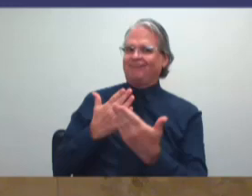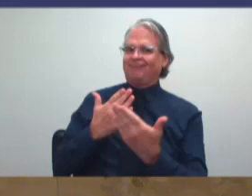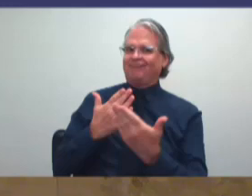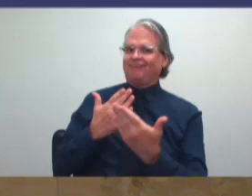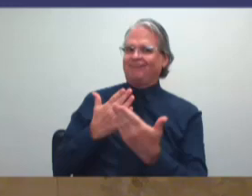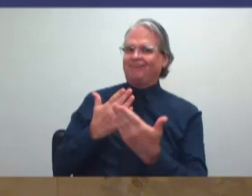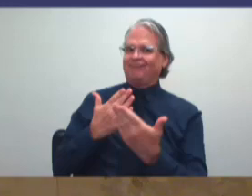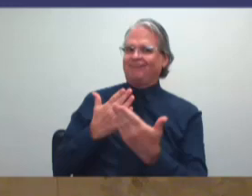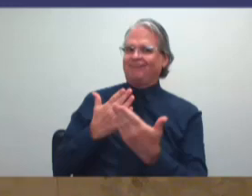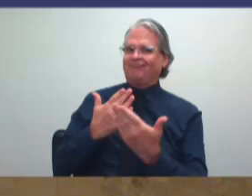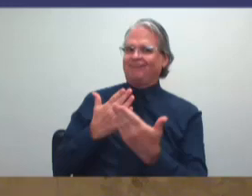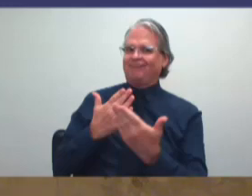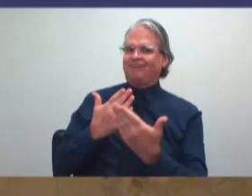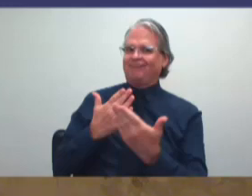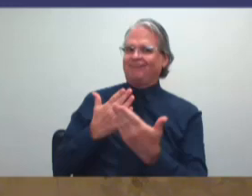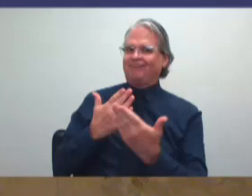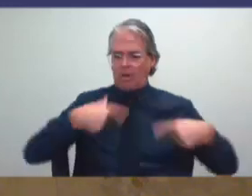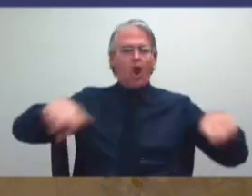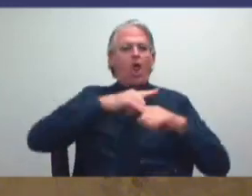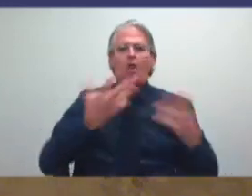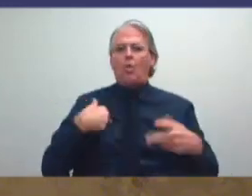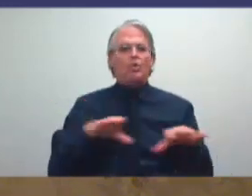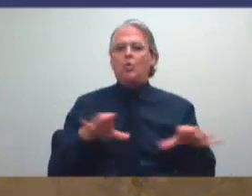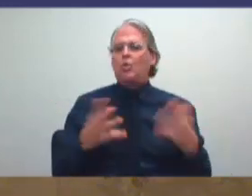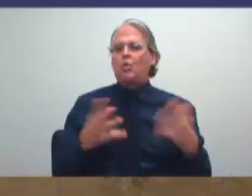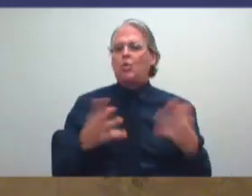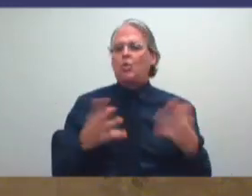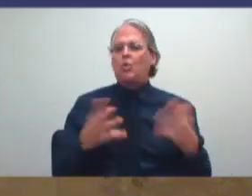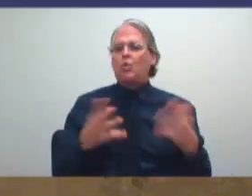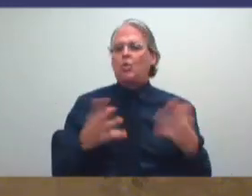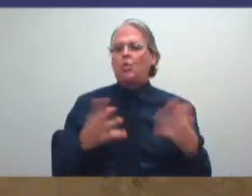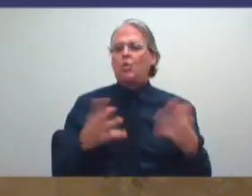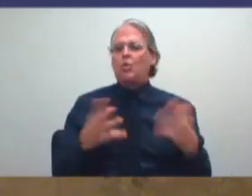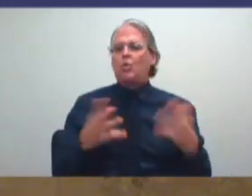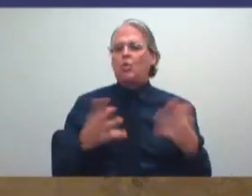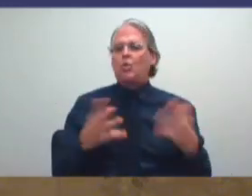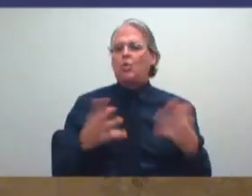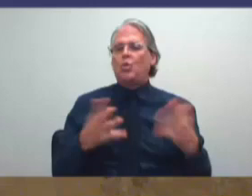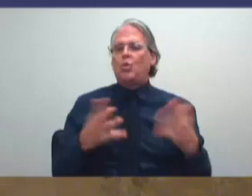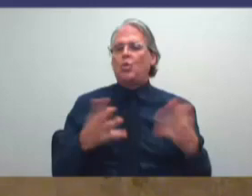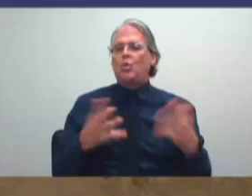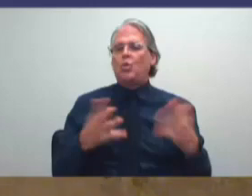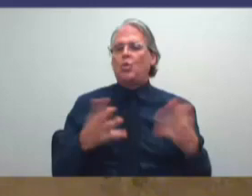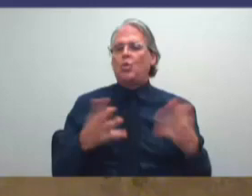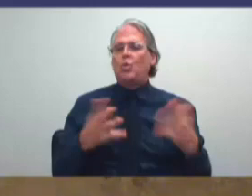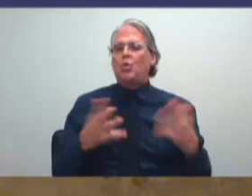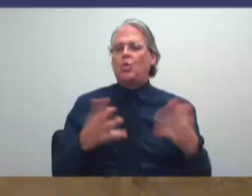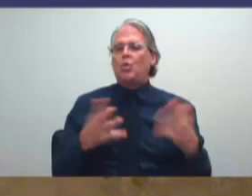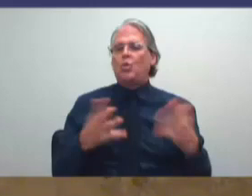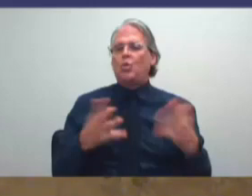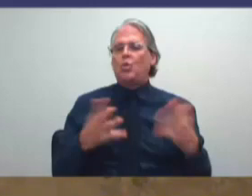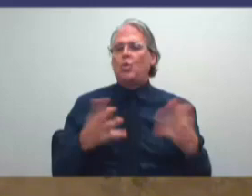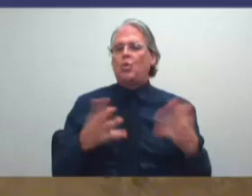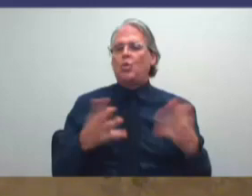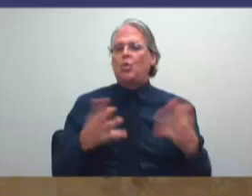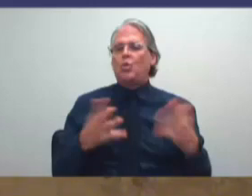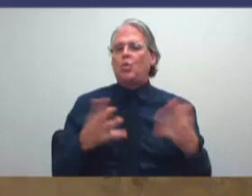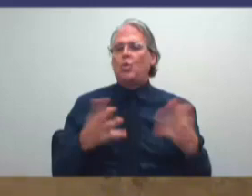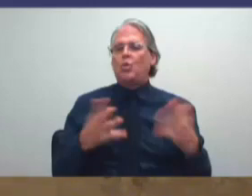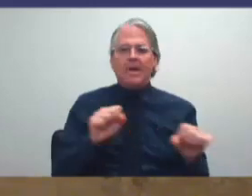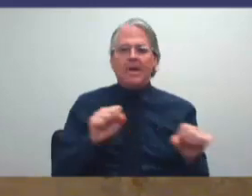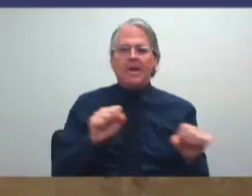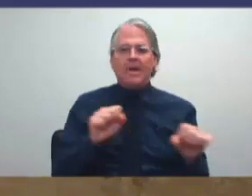socially distant, and we wanted to make sure we were following every guideline possible. But I do want to introduce you to them because they are